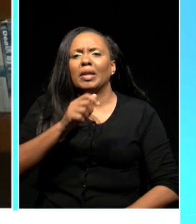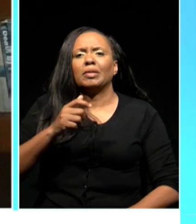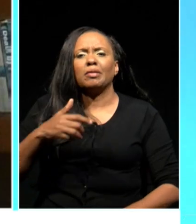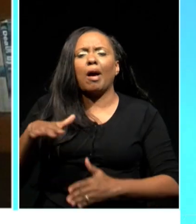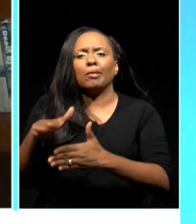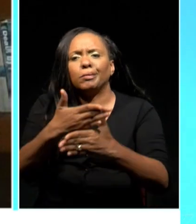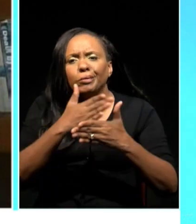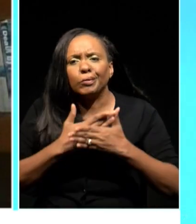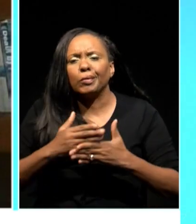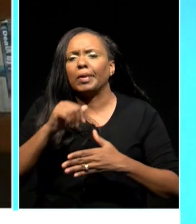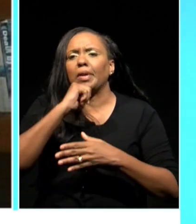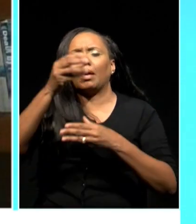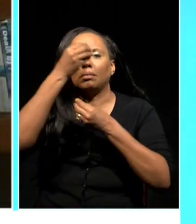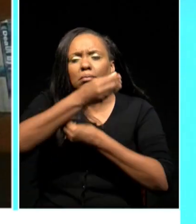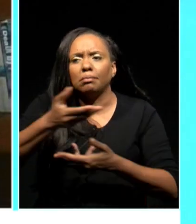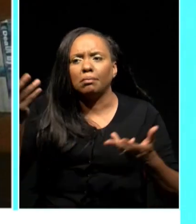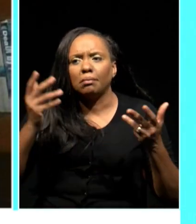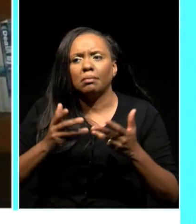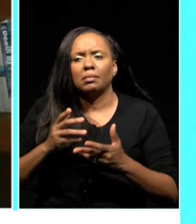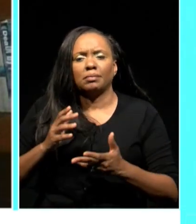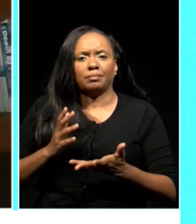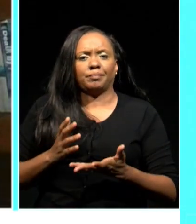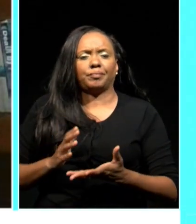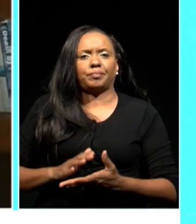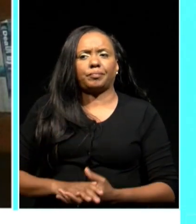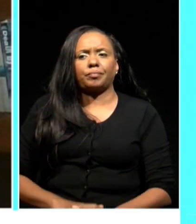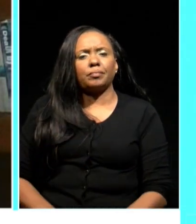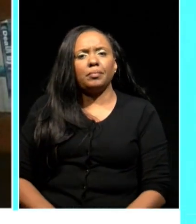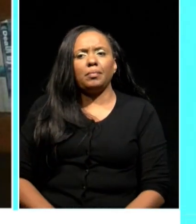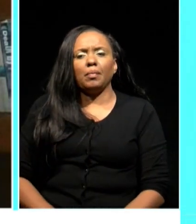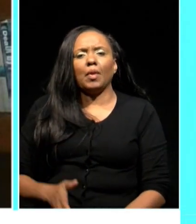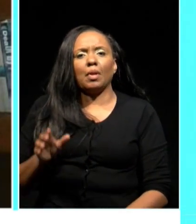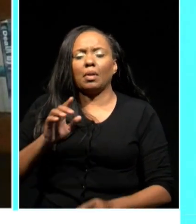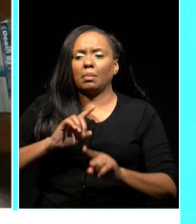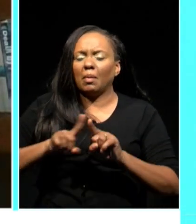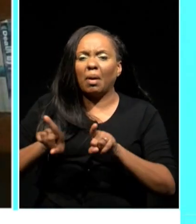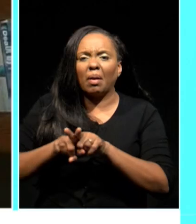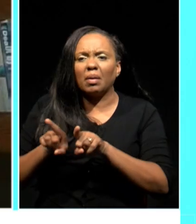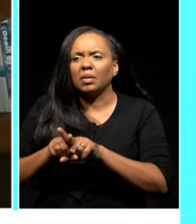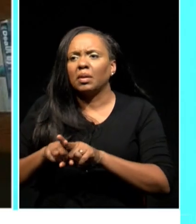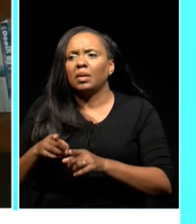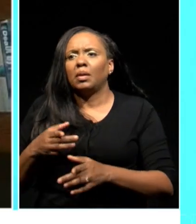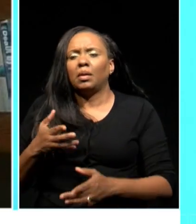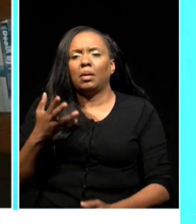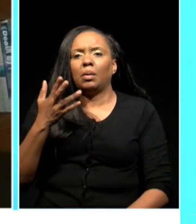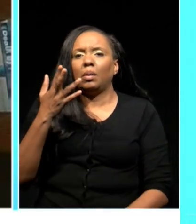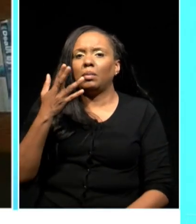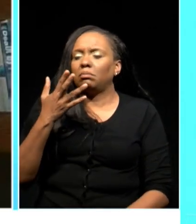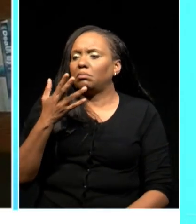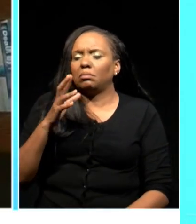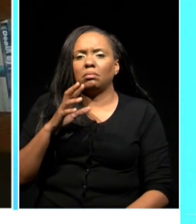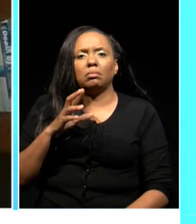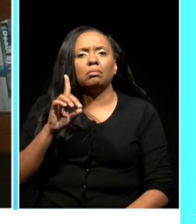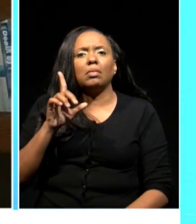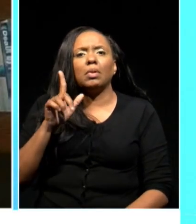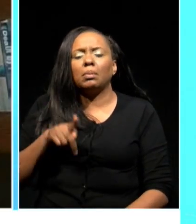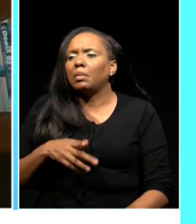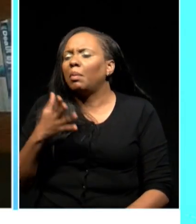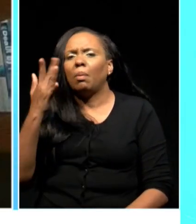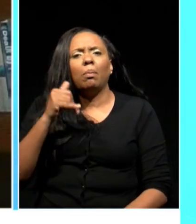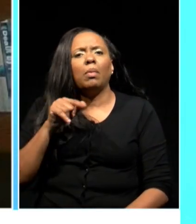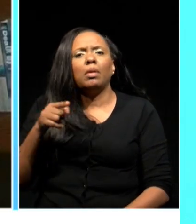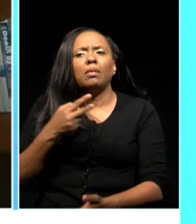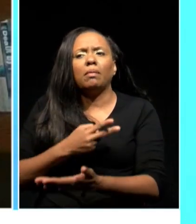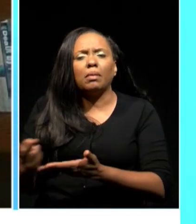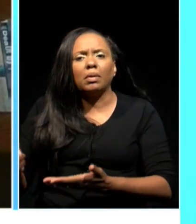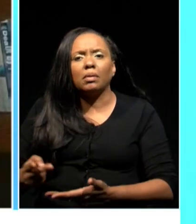between 2008 and 18, but a kind of broader sense of why we failed. In other words, why did the DLP fail